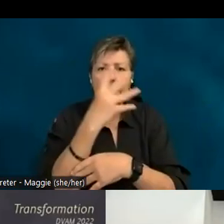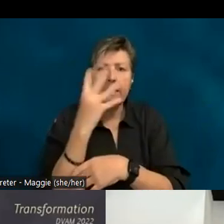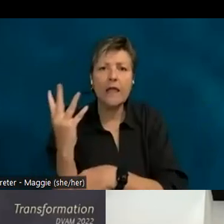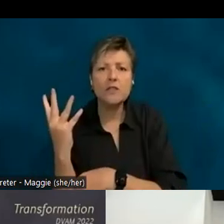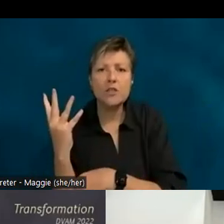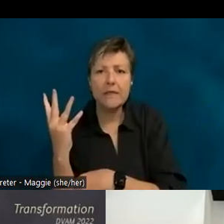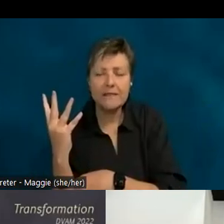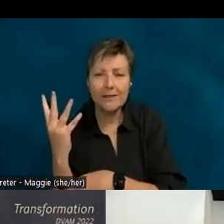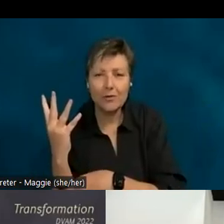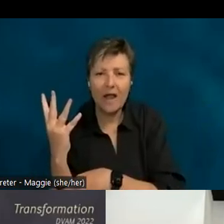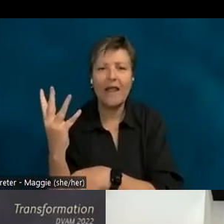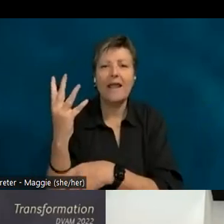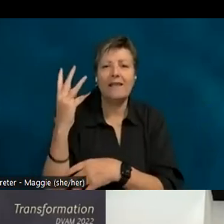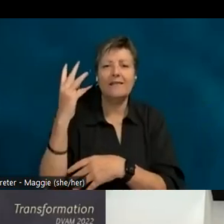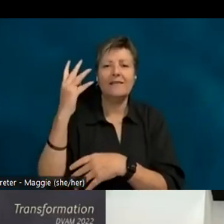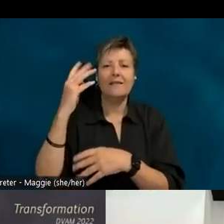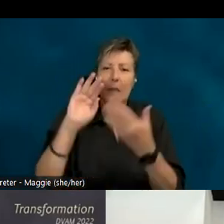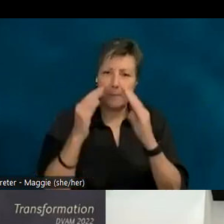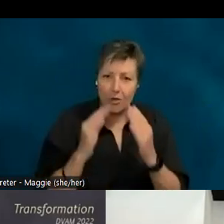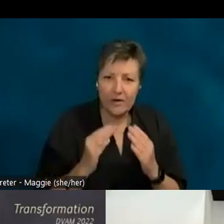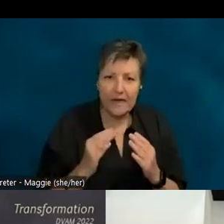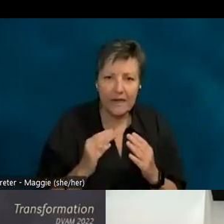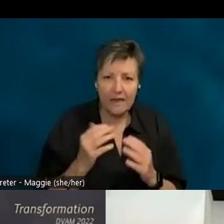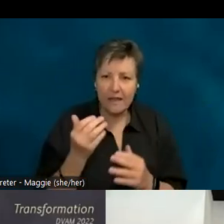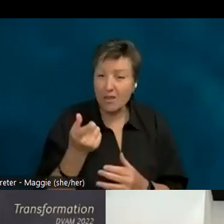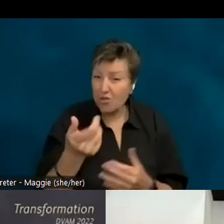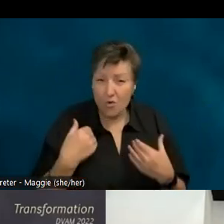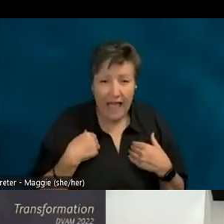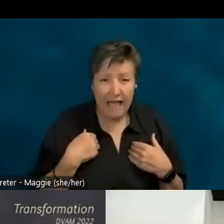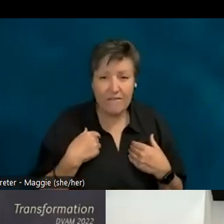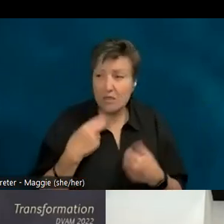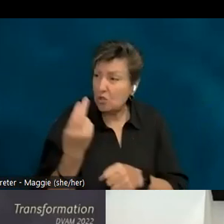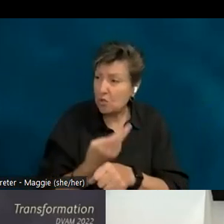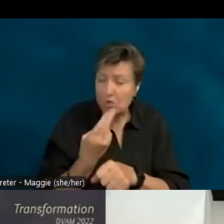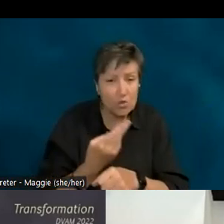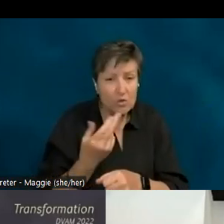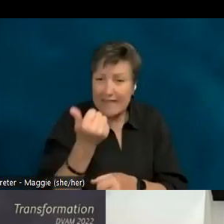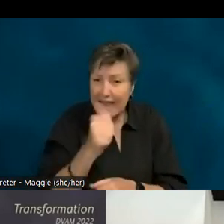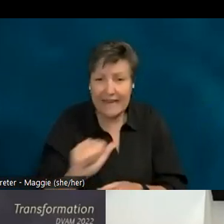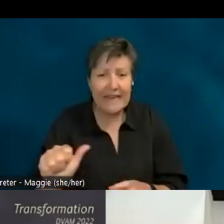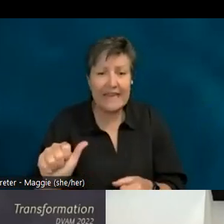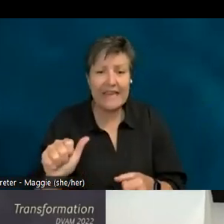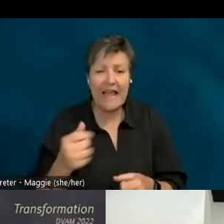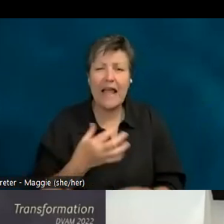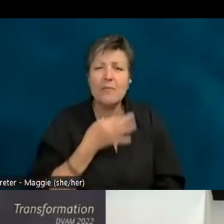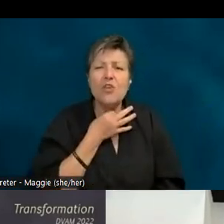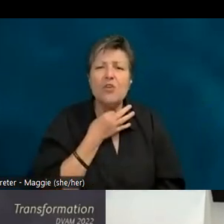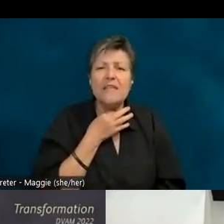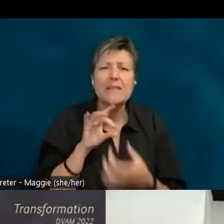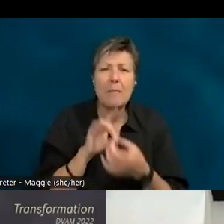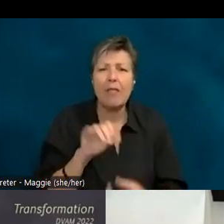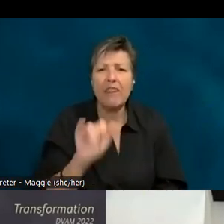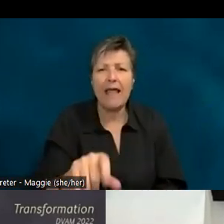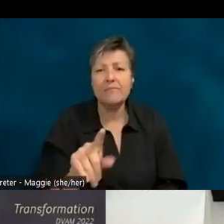LGBTQIA plus community? Do you have any? Do you use any? I'm just really curious about that. Thank you.